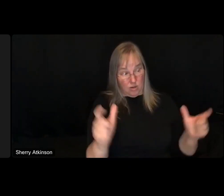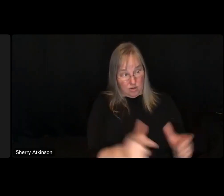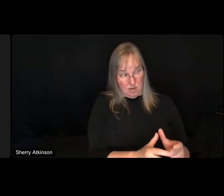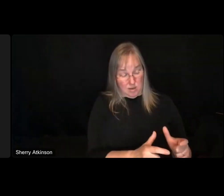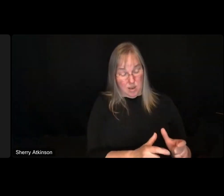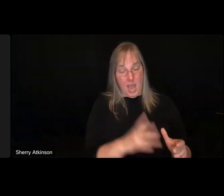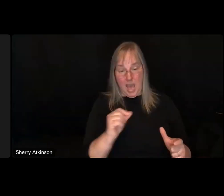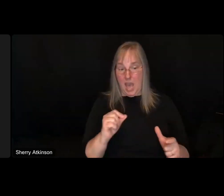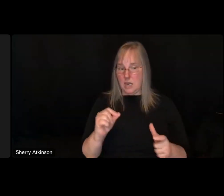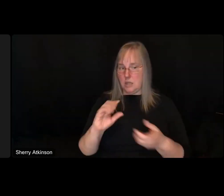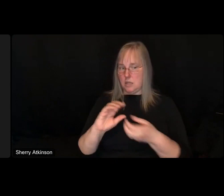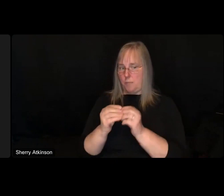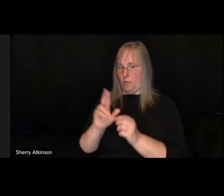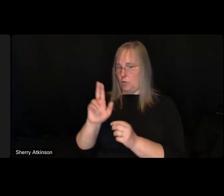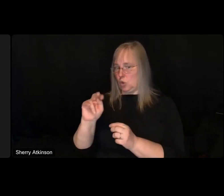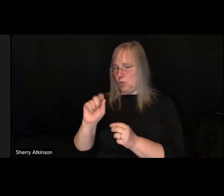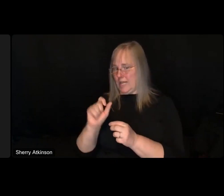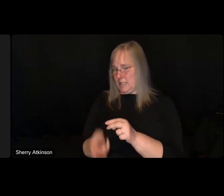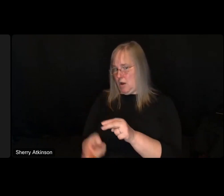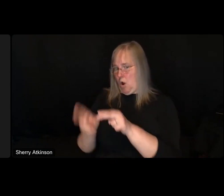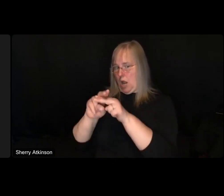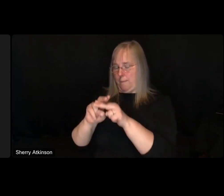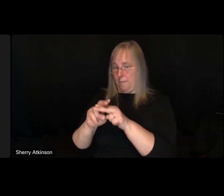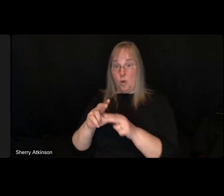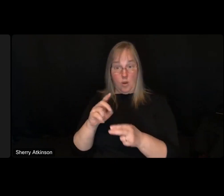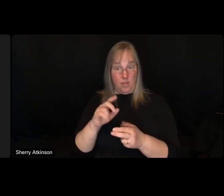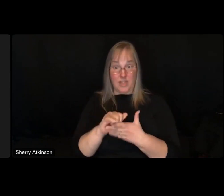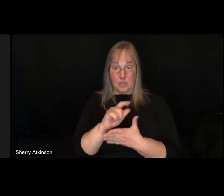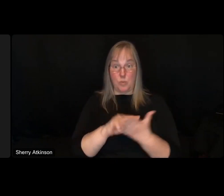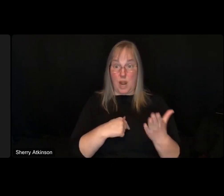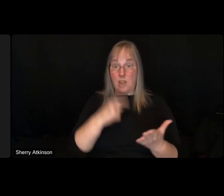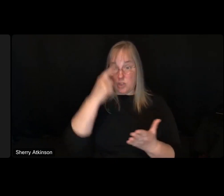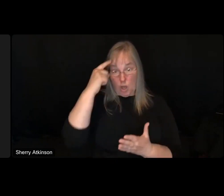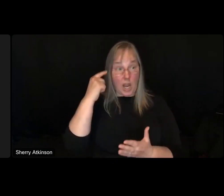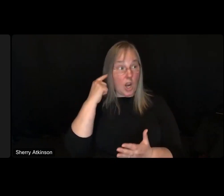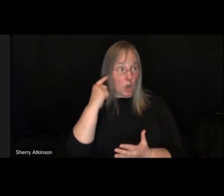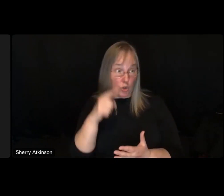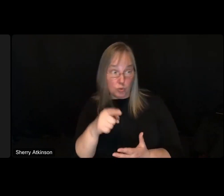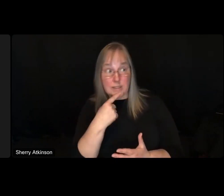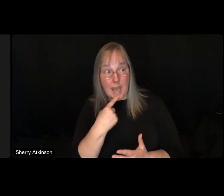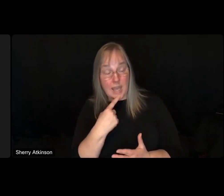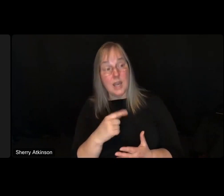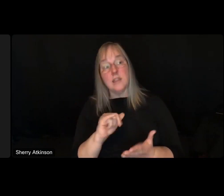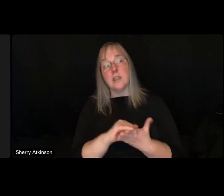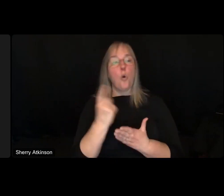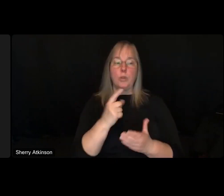what I believe I've heard you say, then that can only happen if